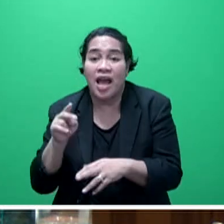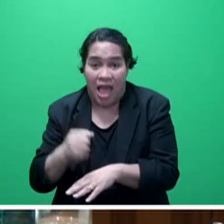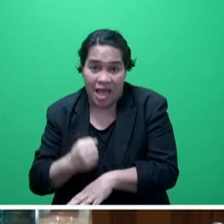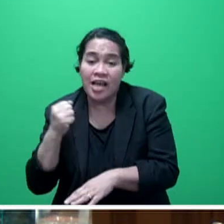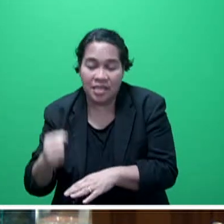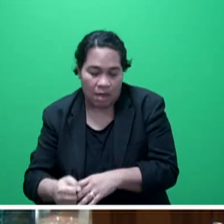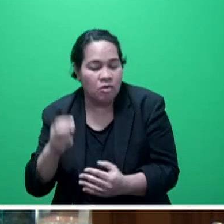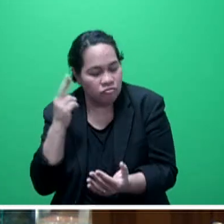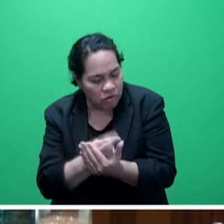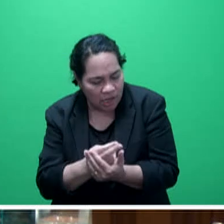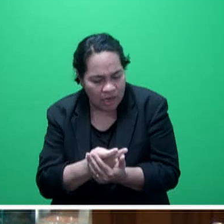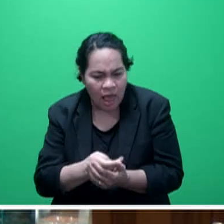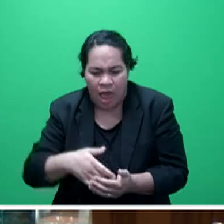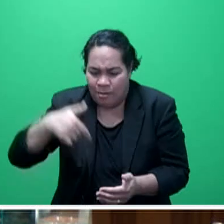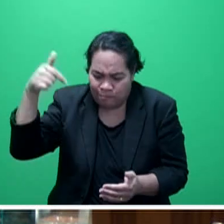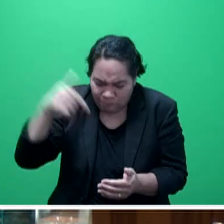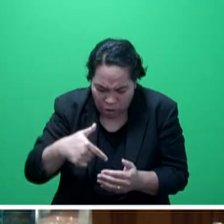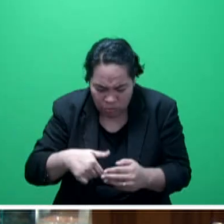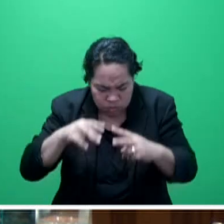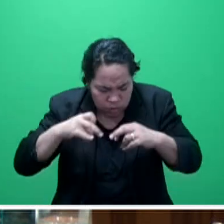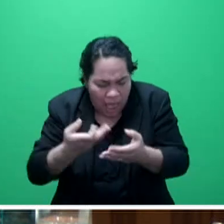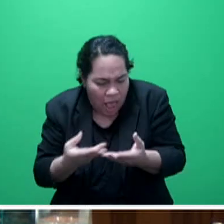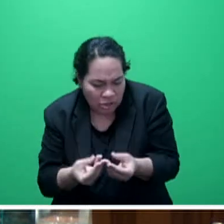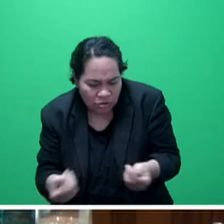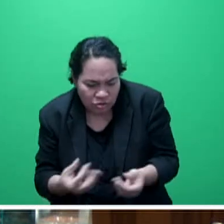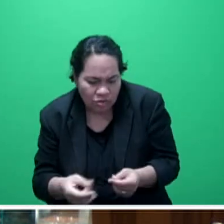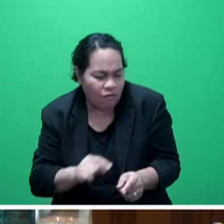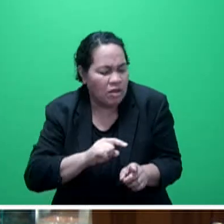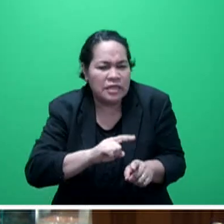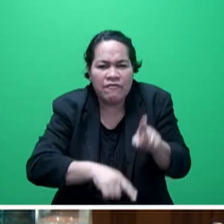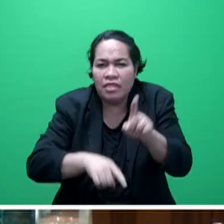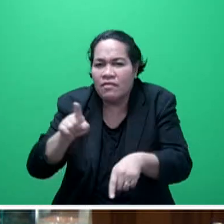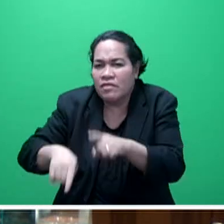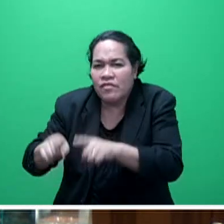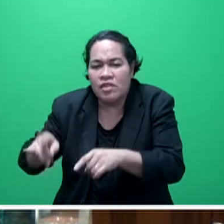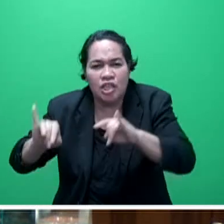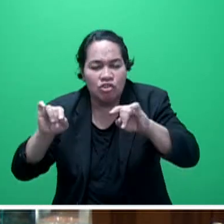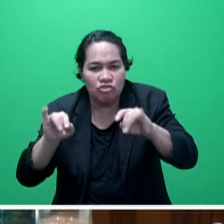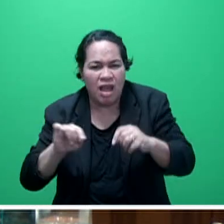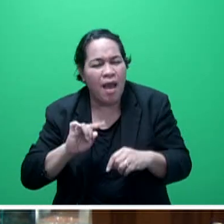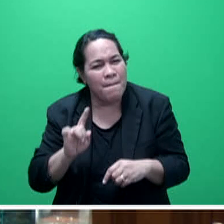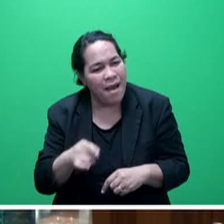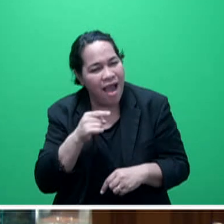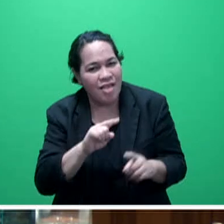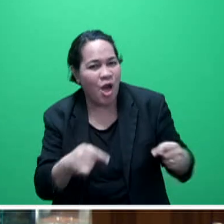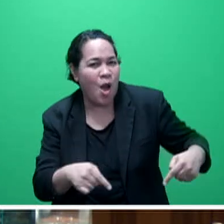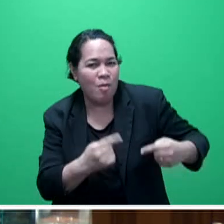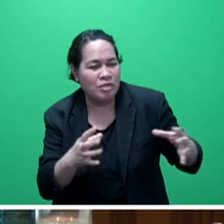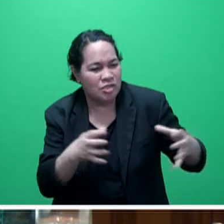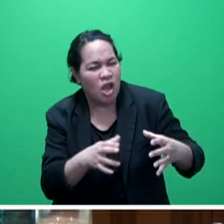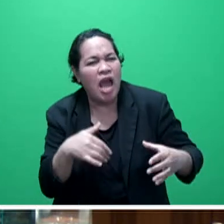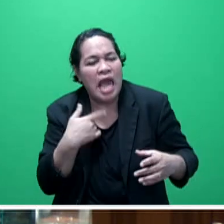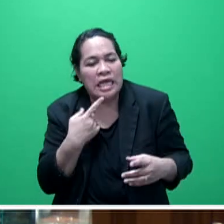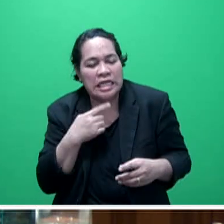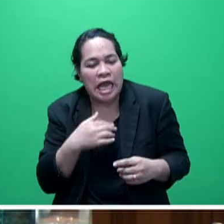and comprehensively addressed issues across the board. However, the opposition is again playing with